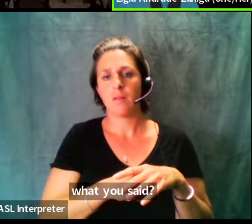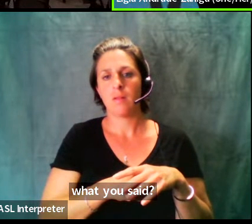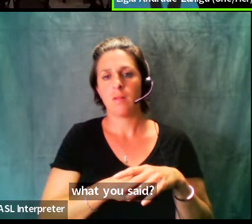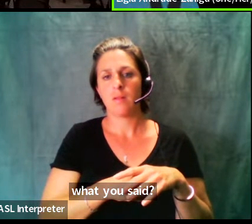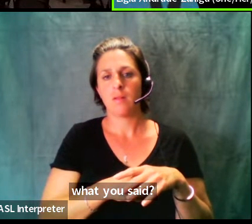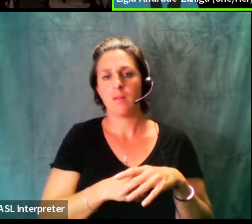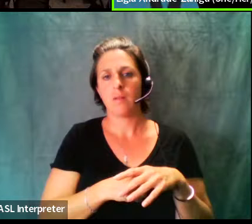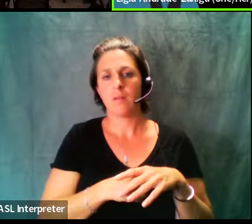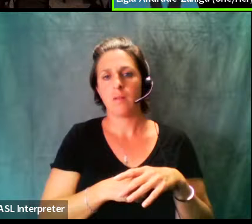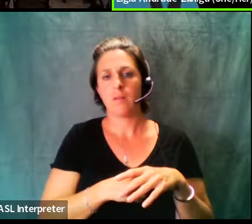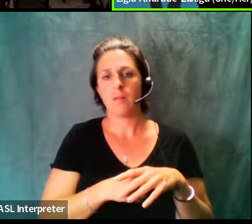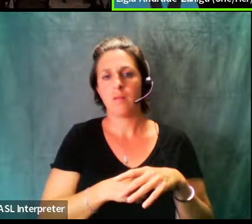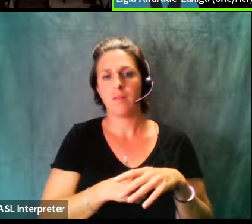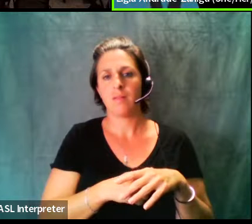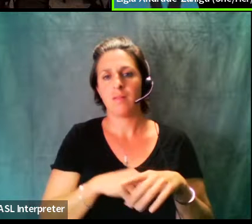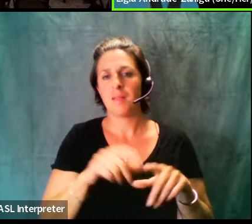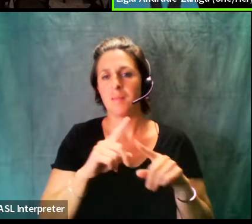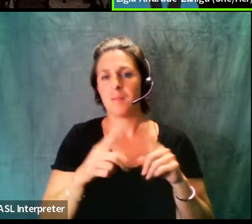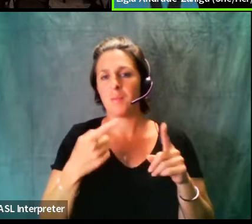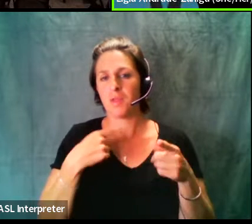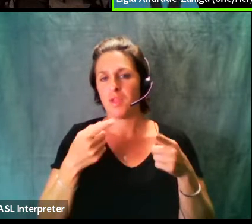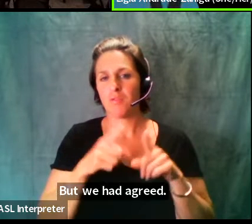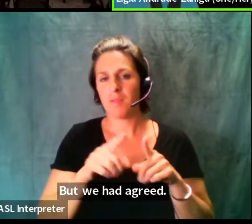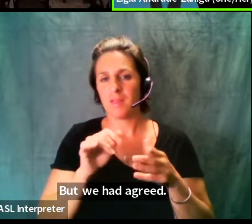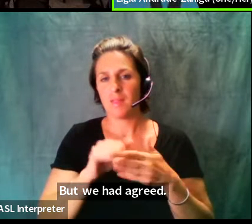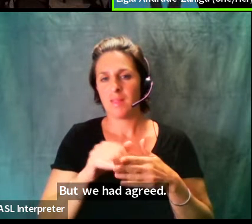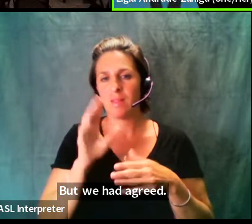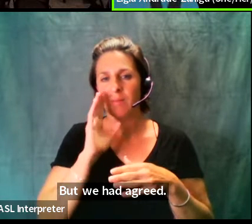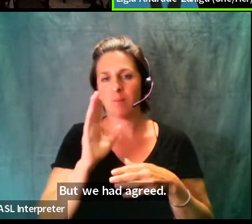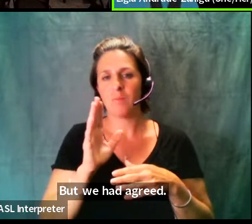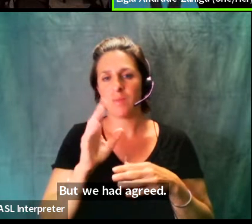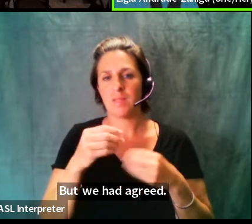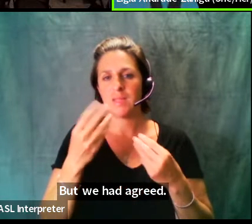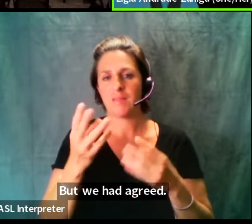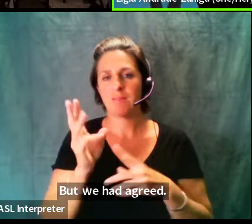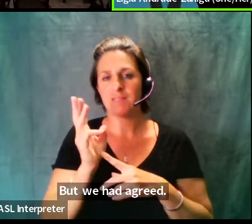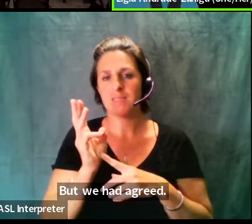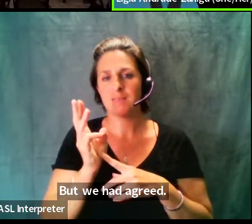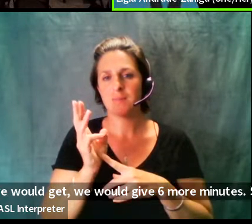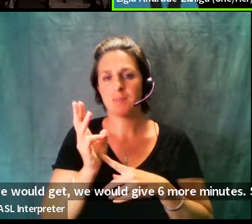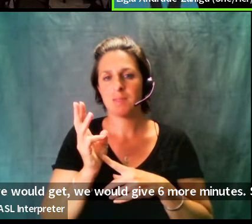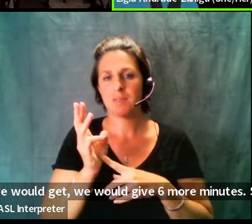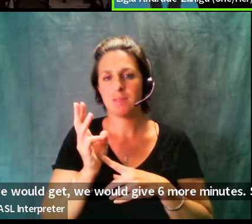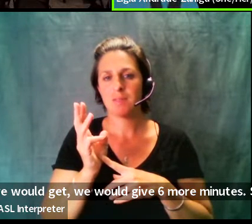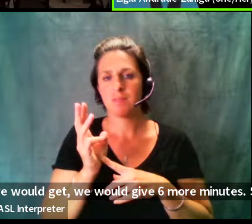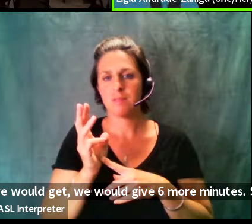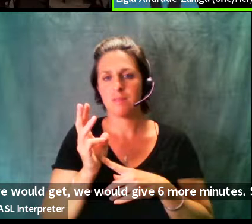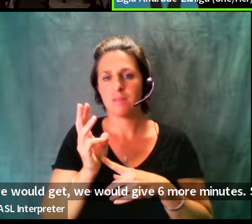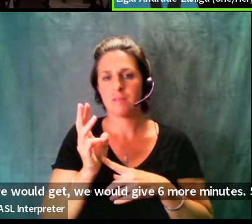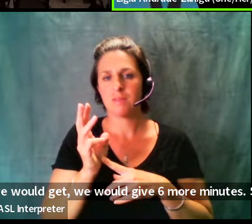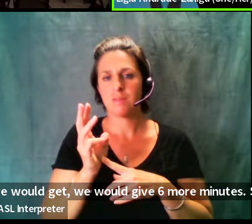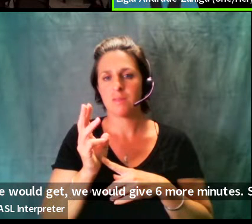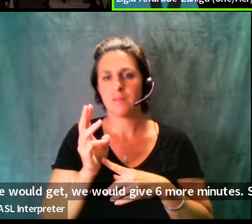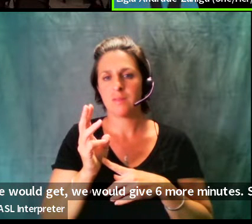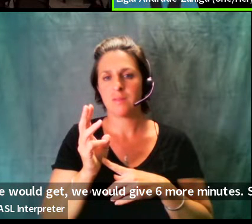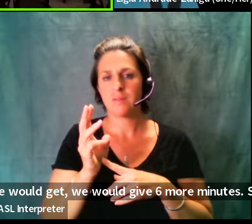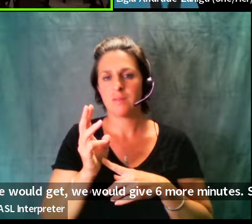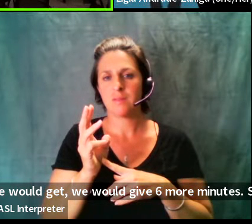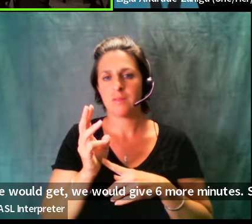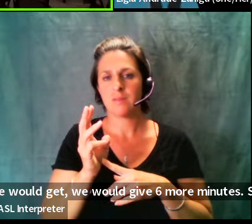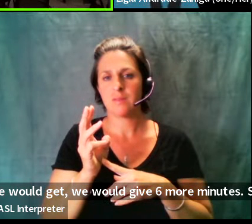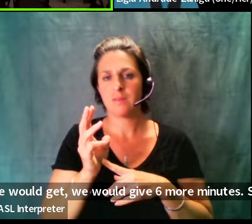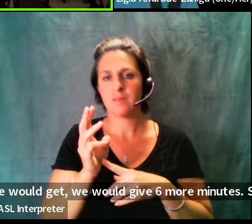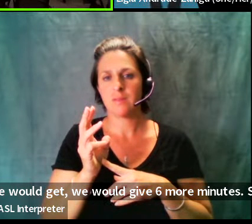But we had agreed that we would give 6 more minutes. So I'm gonna say no. May I